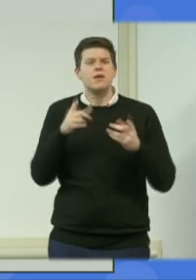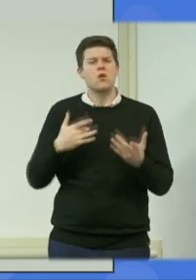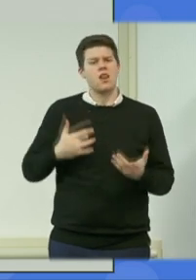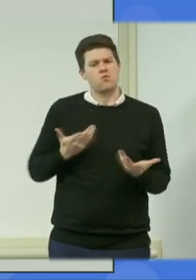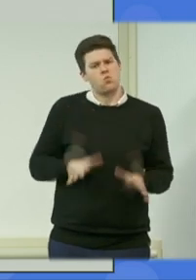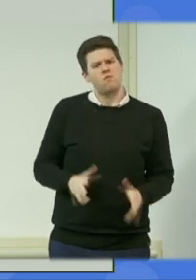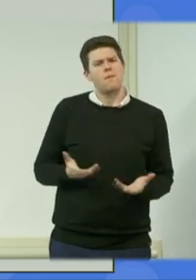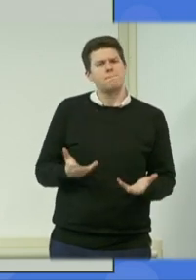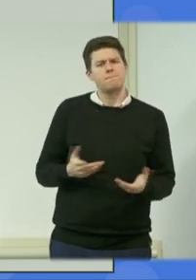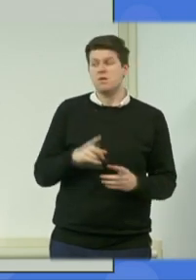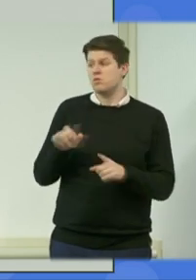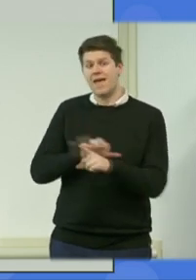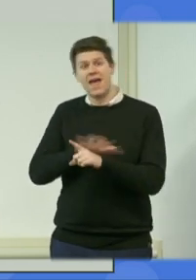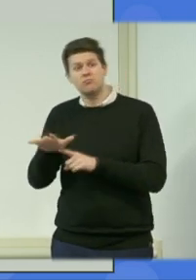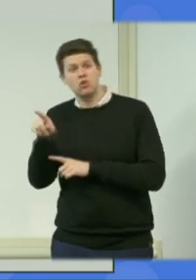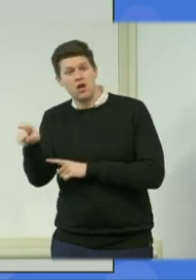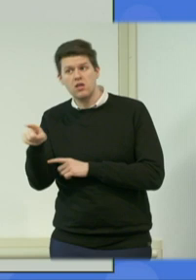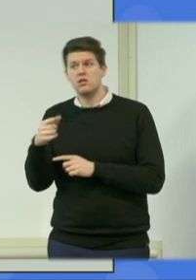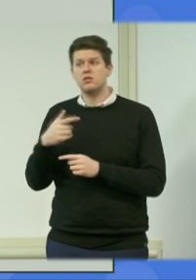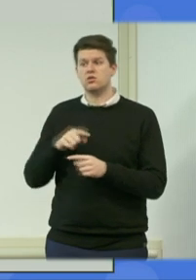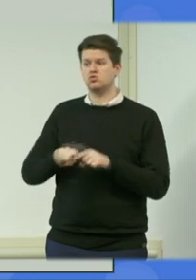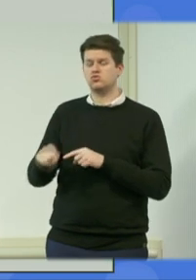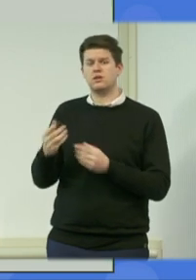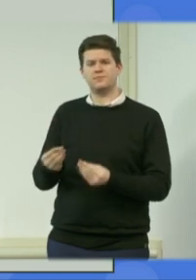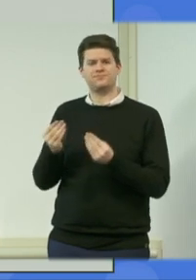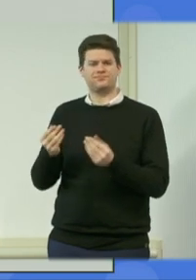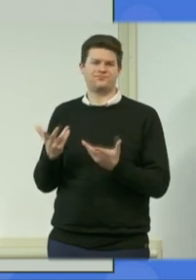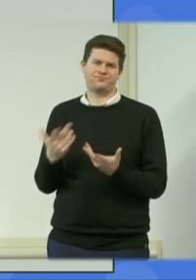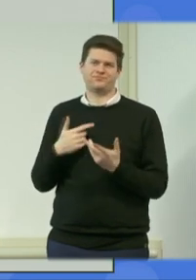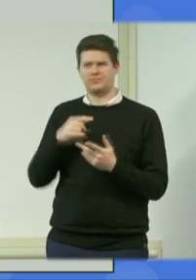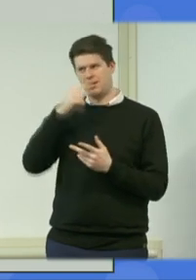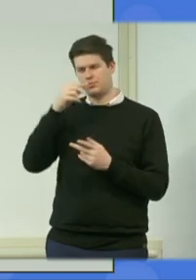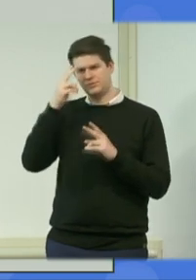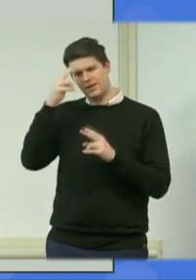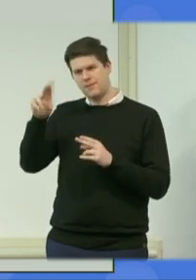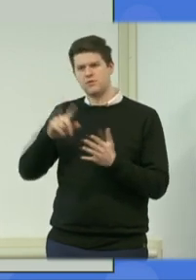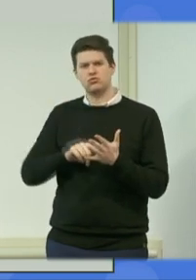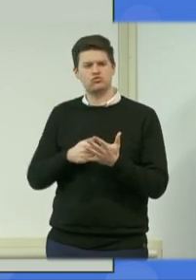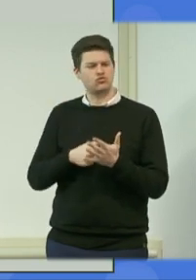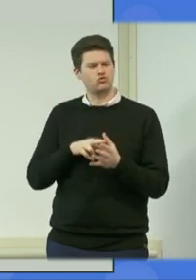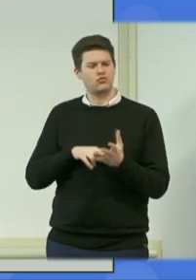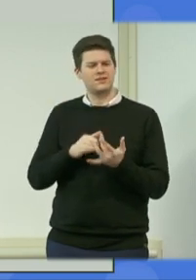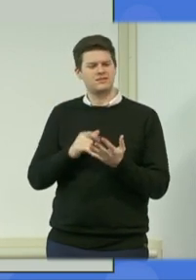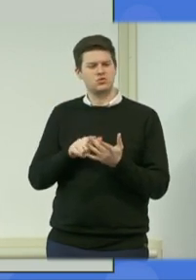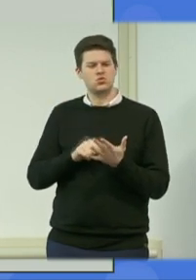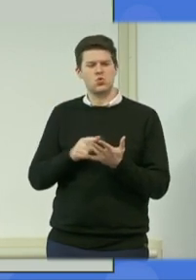example, they are very seriously looking at, to give it its posh name, the transient visitor levy, otherwise known as a tourist